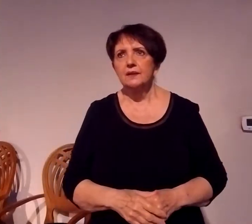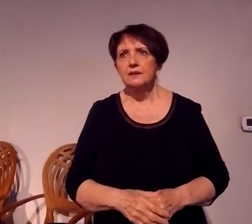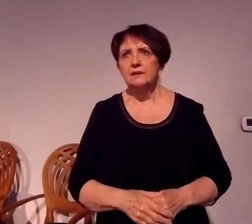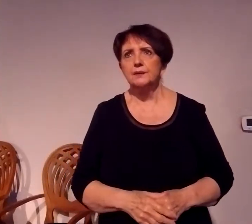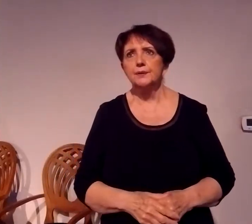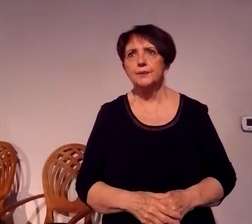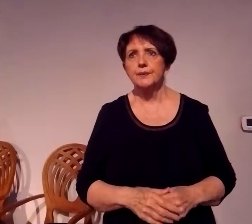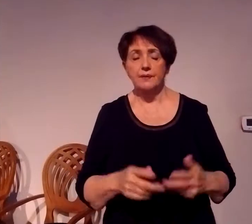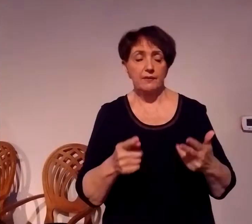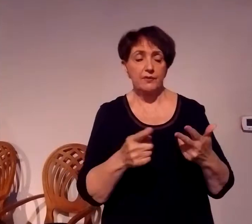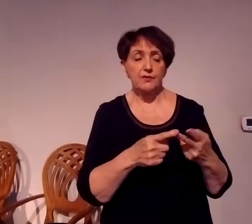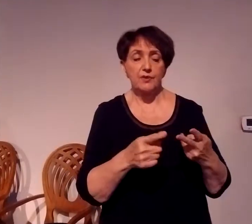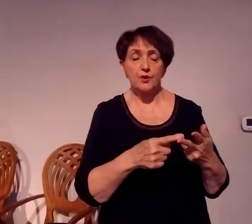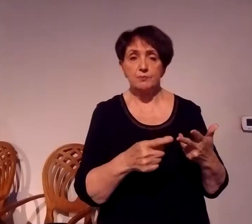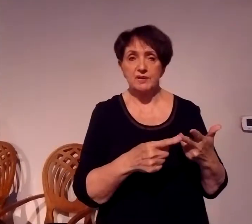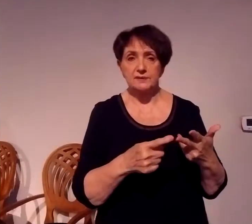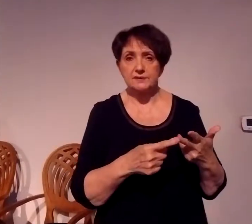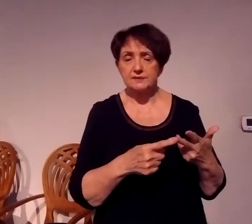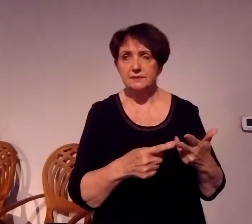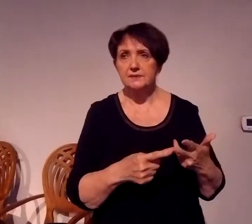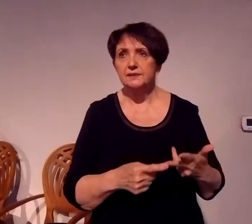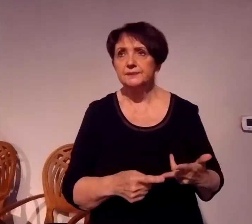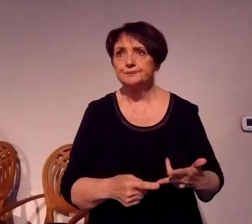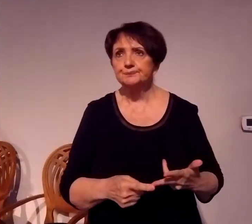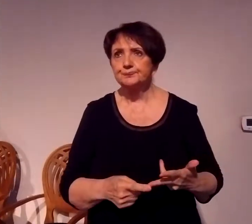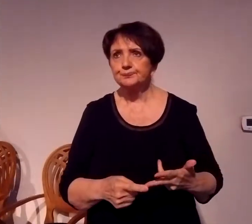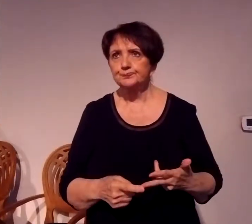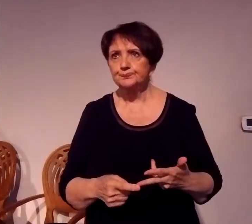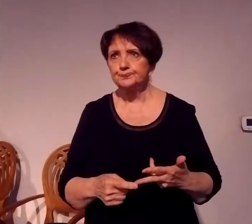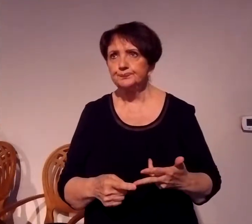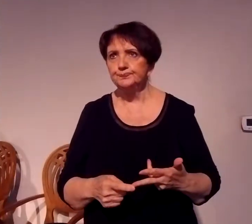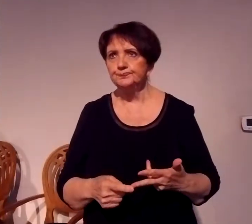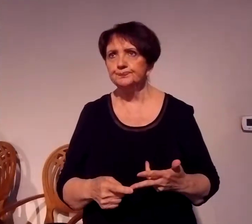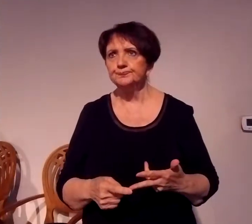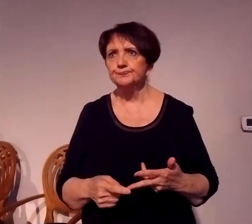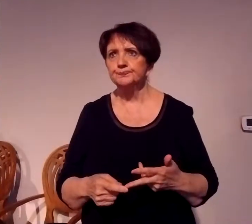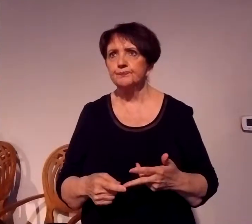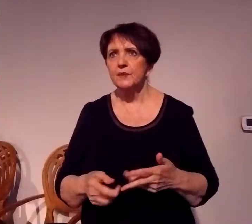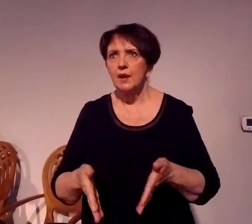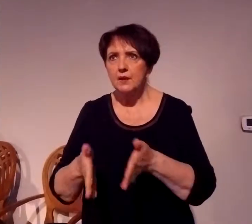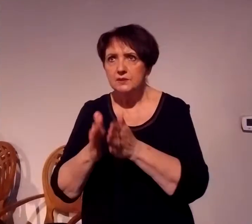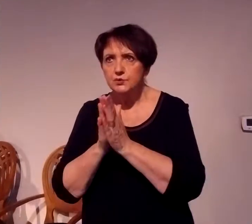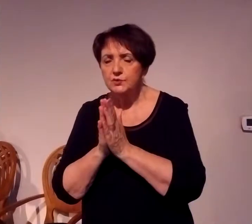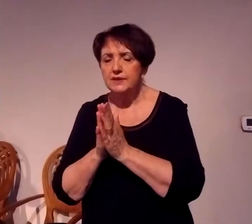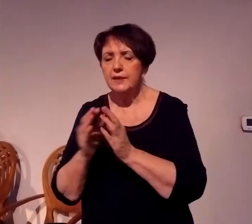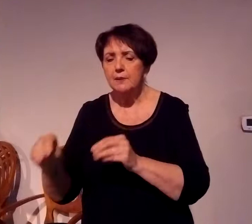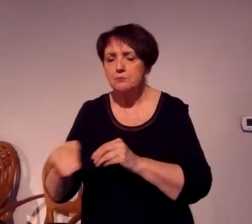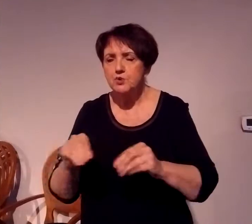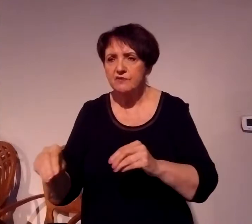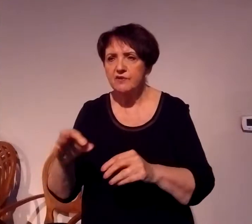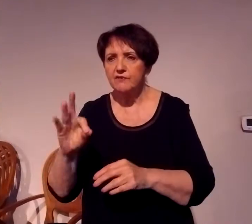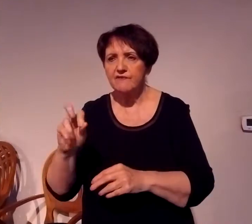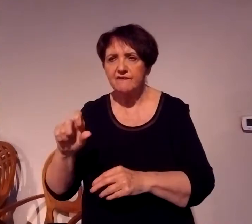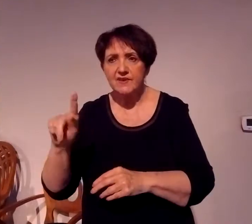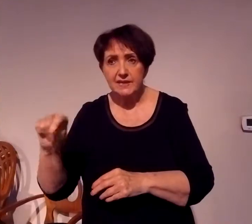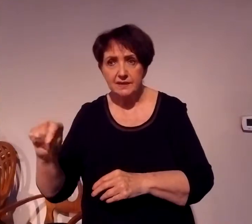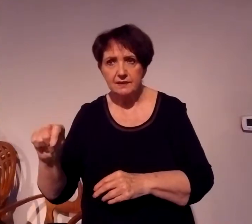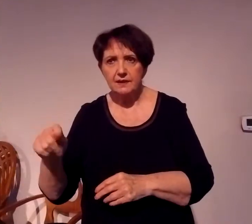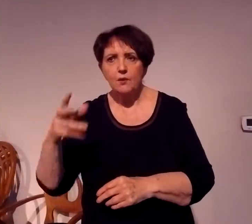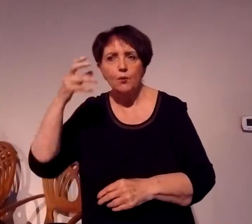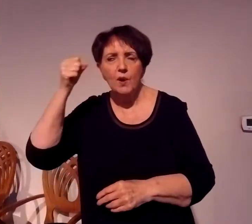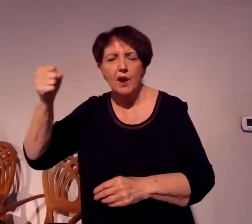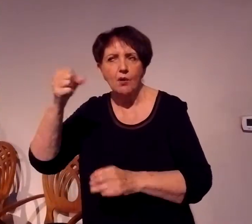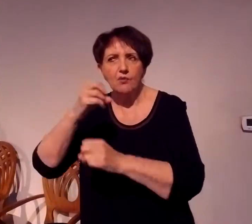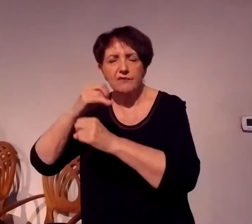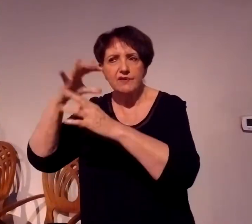So the third piece of spiritual, this practical step is to treat and move your feet. We hold the vision,